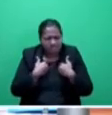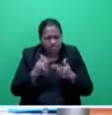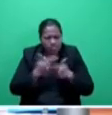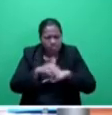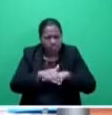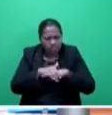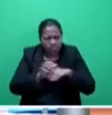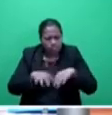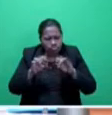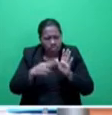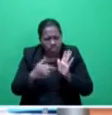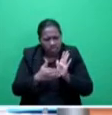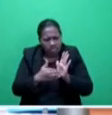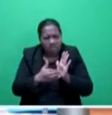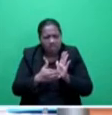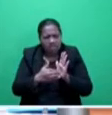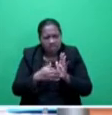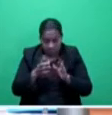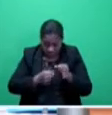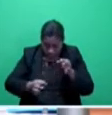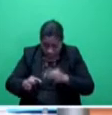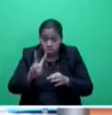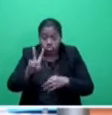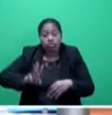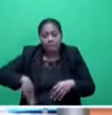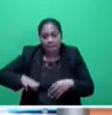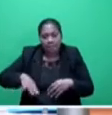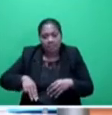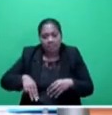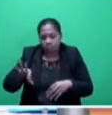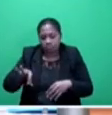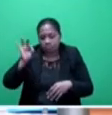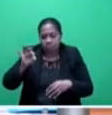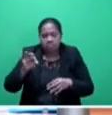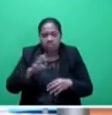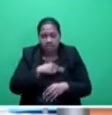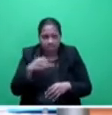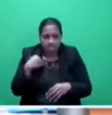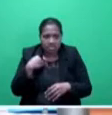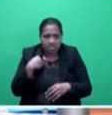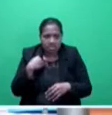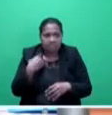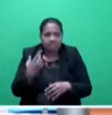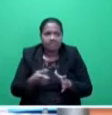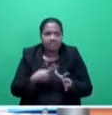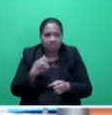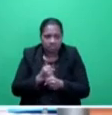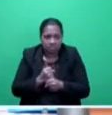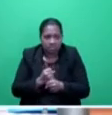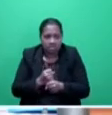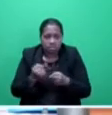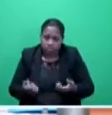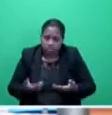Britain, Australia and New Zealand, and replacing them with 2 members to be appointed by the Minister, who is defined as the Attorney General under the Act. The